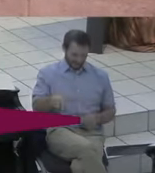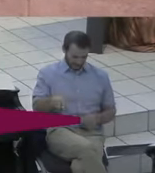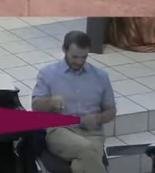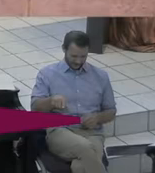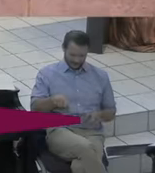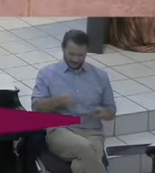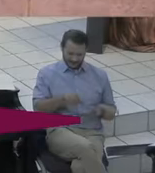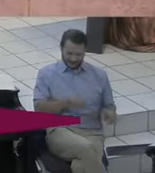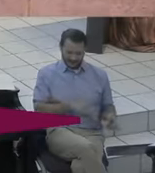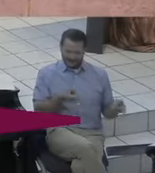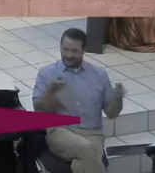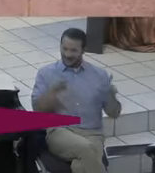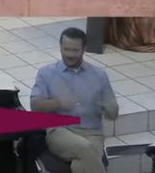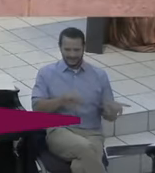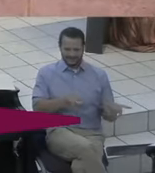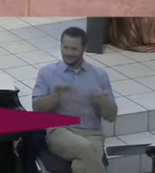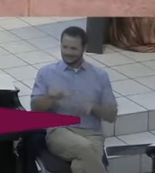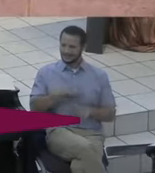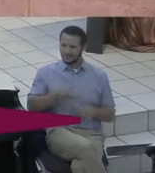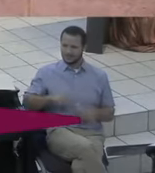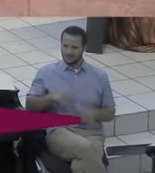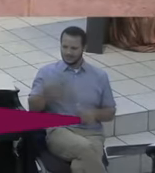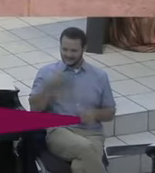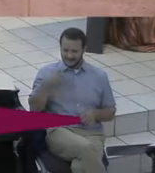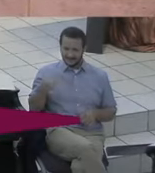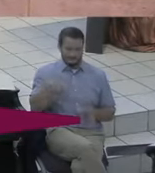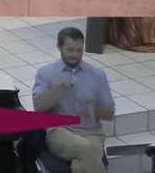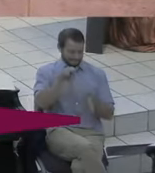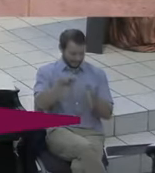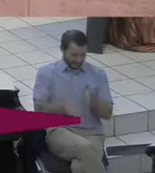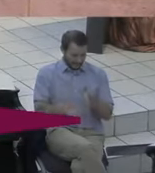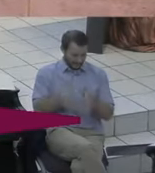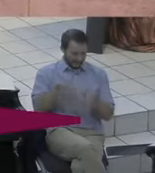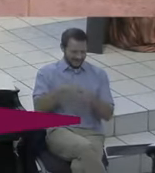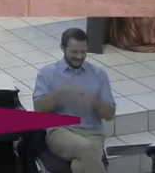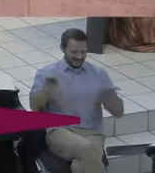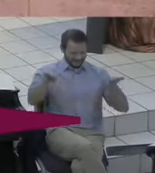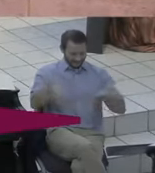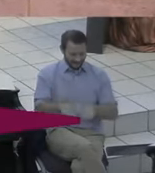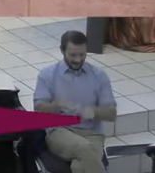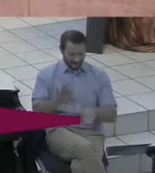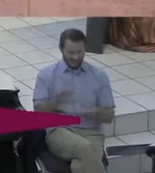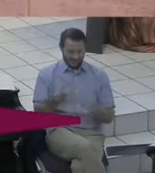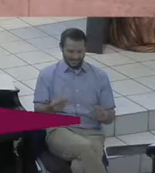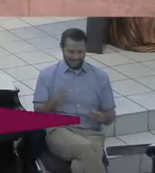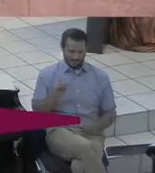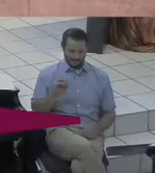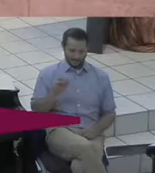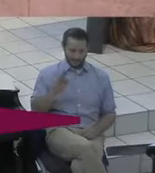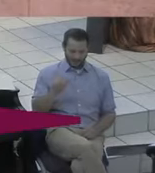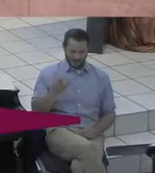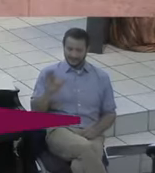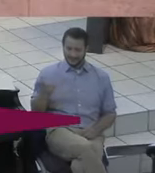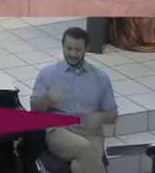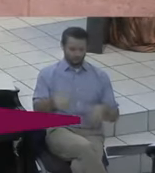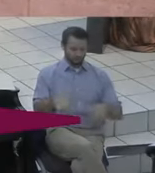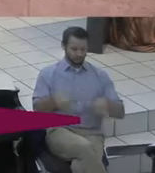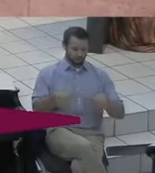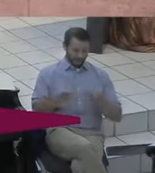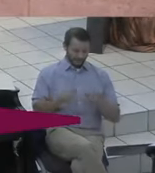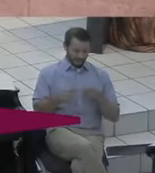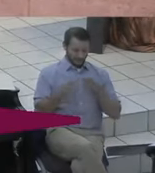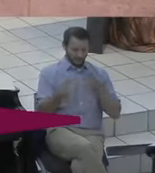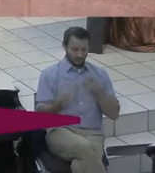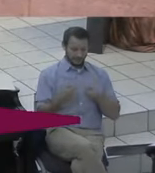said. Moses was buried in a valley in the land of Moab, his grave across